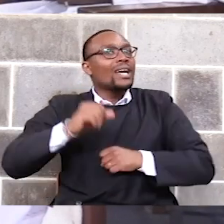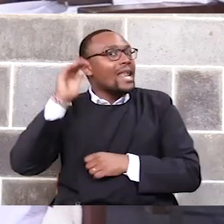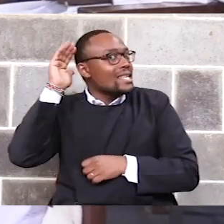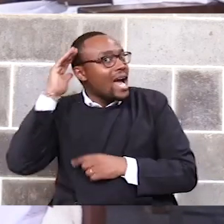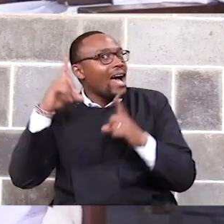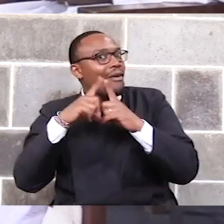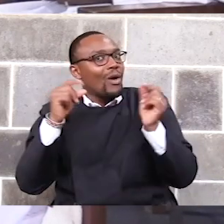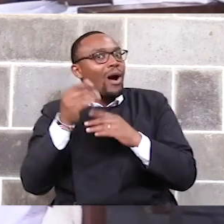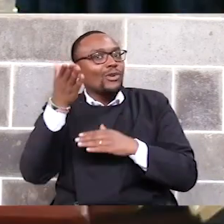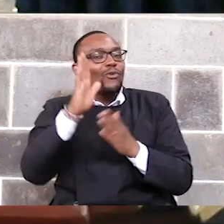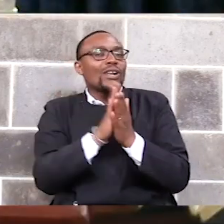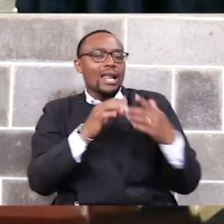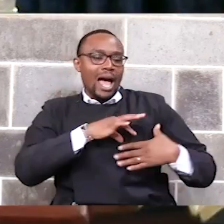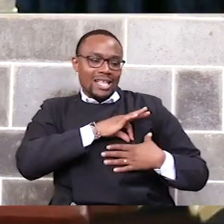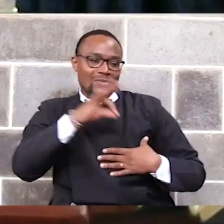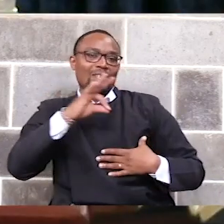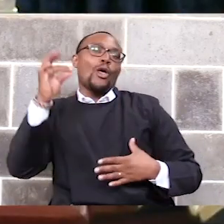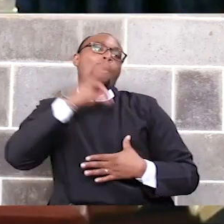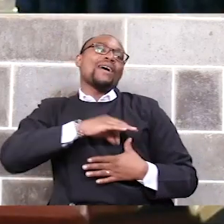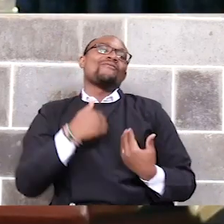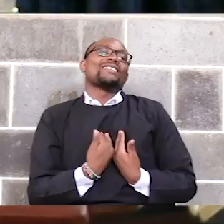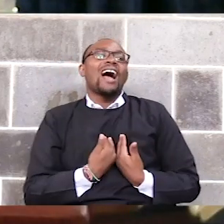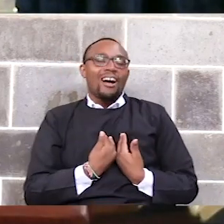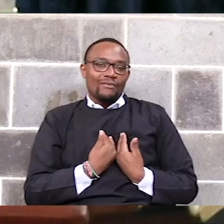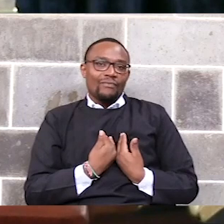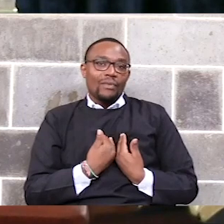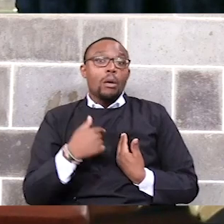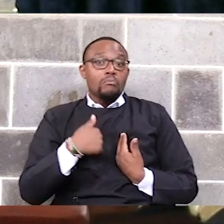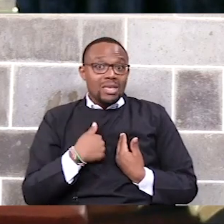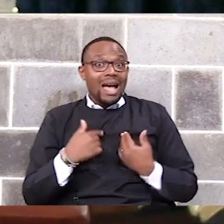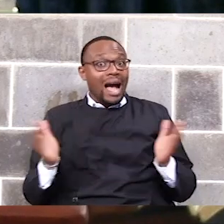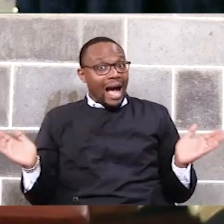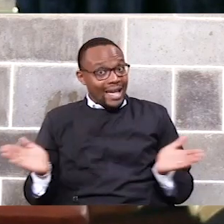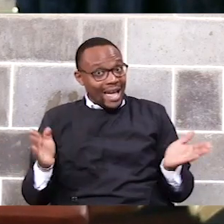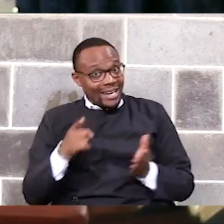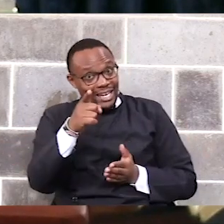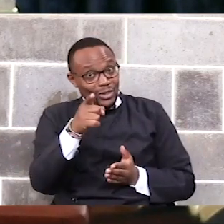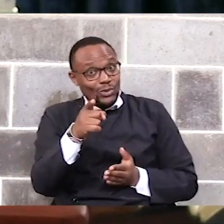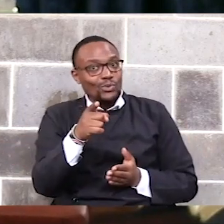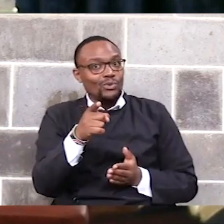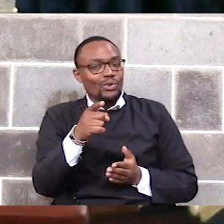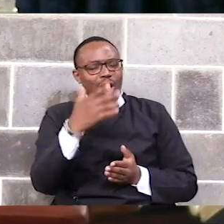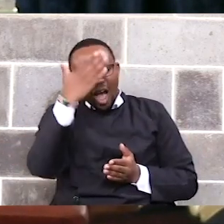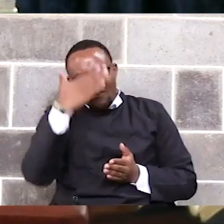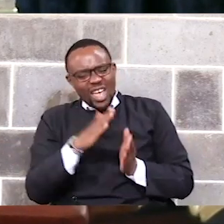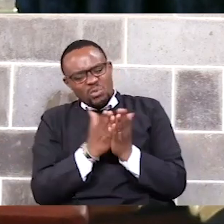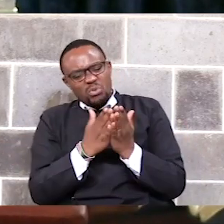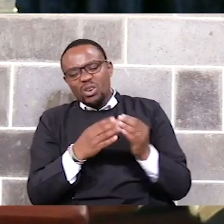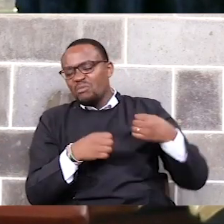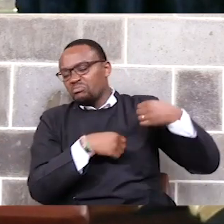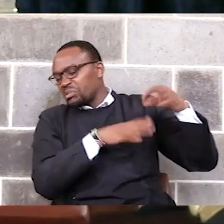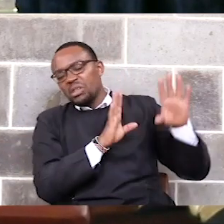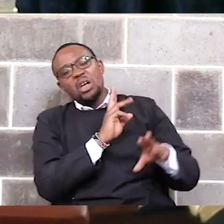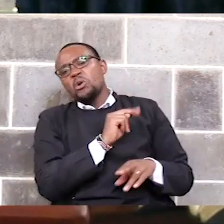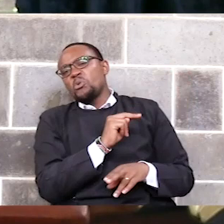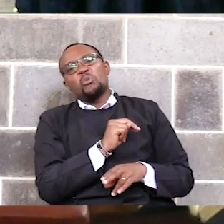nourished. How I challenge you, instead of just sitting there and wasting time on your Facebook as you are looking and scrolling through what people are saying